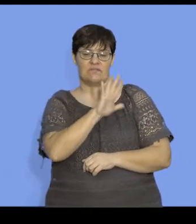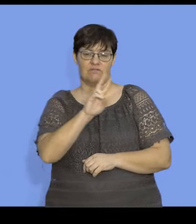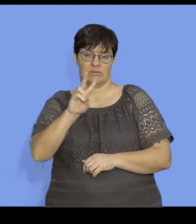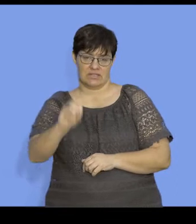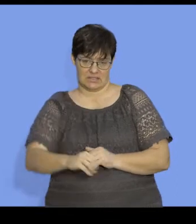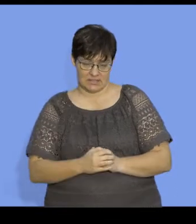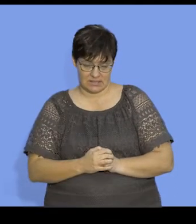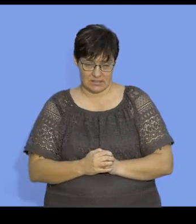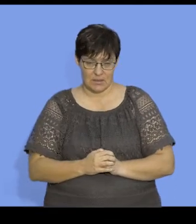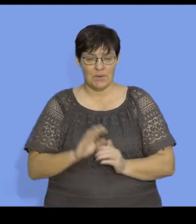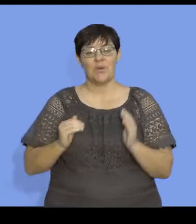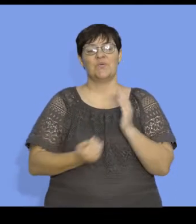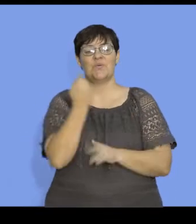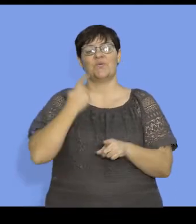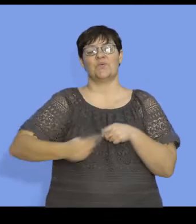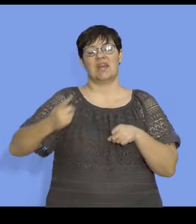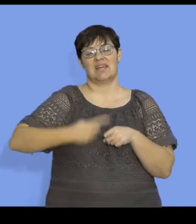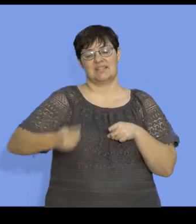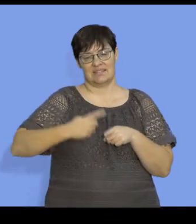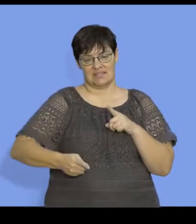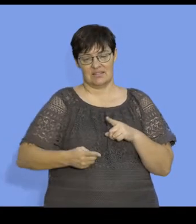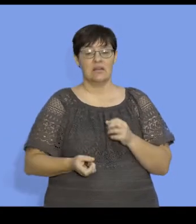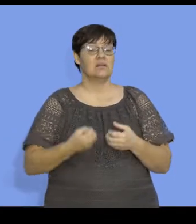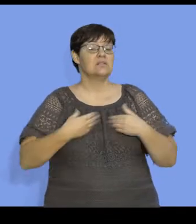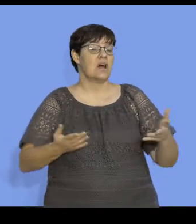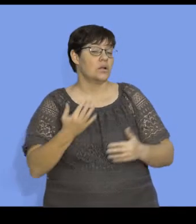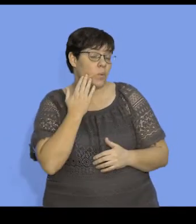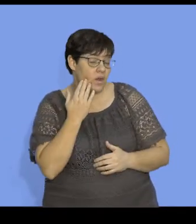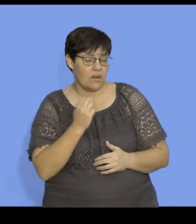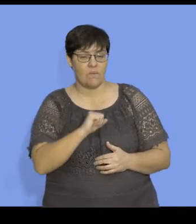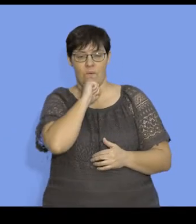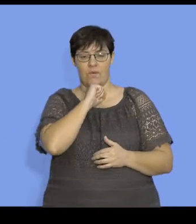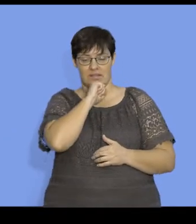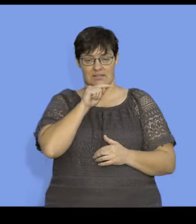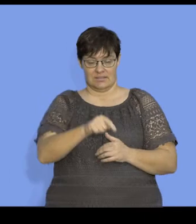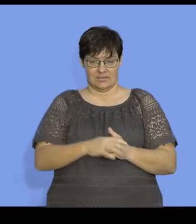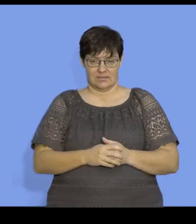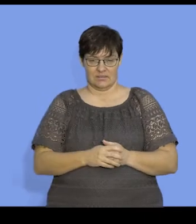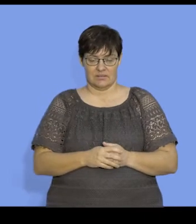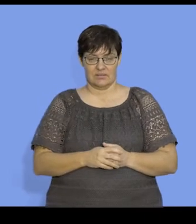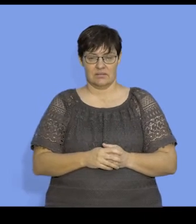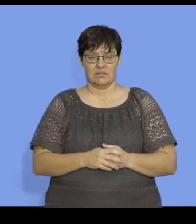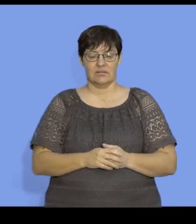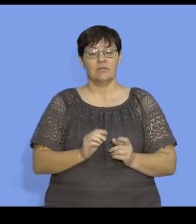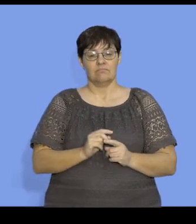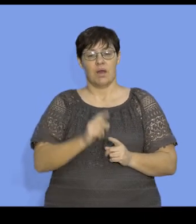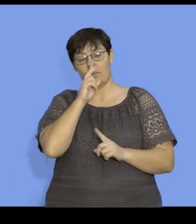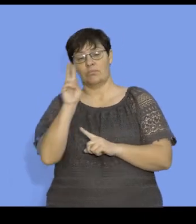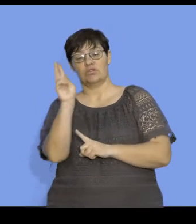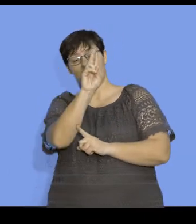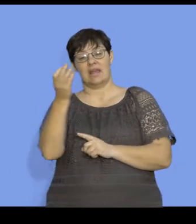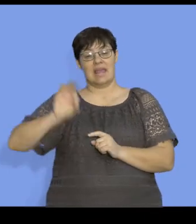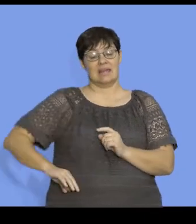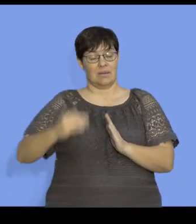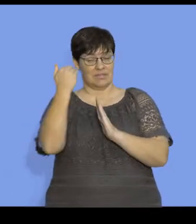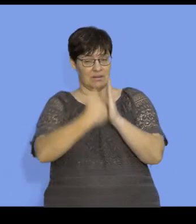3,520. So that will be my new rental effective from August. So if I go into my projected income